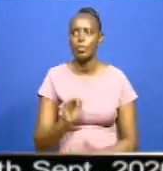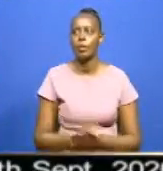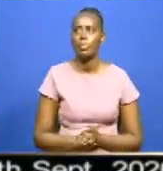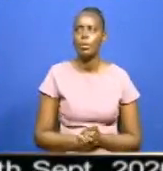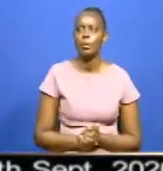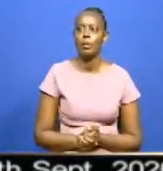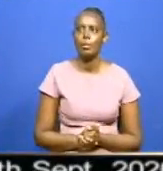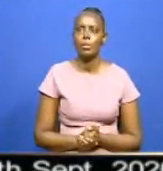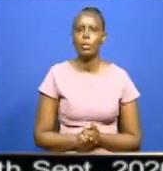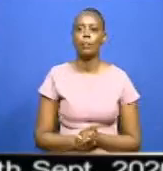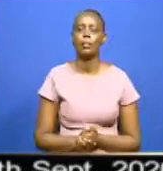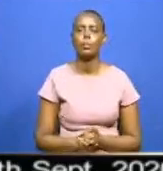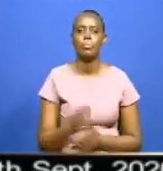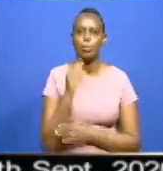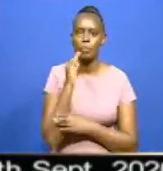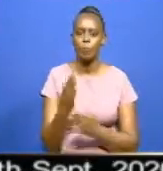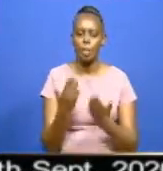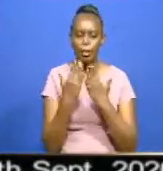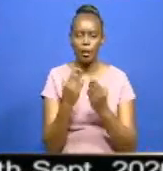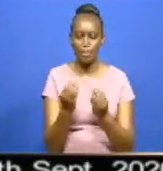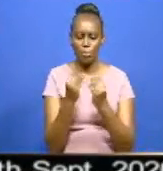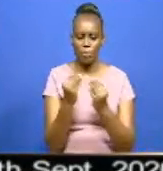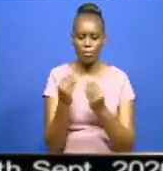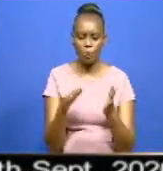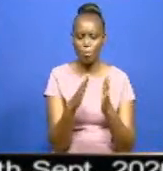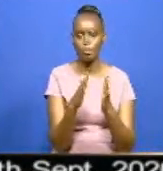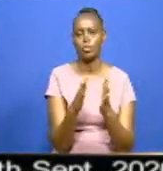Thank you very much, Honorable Speaker, for this opportunity.